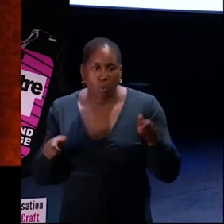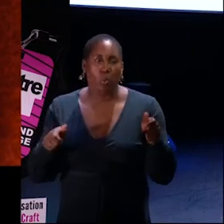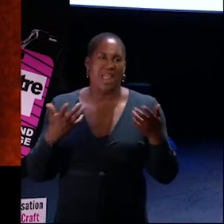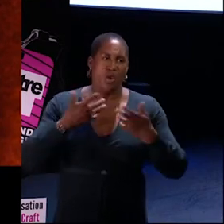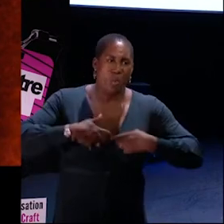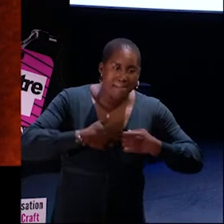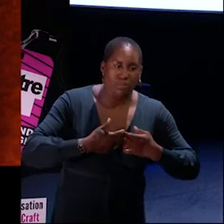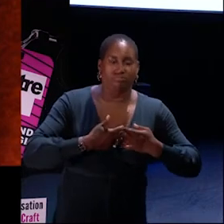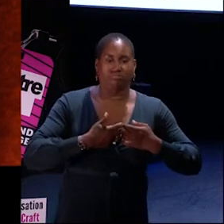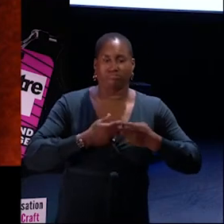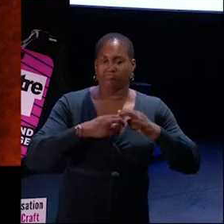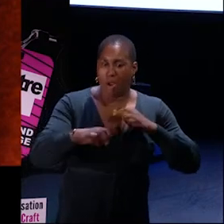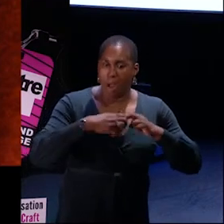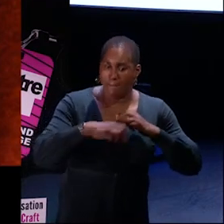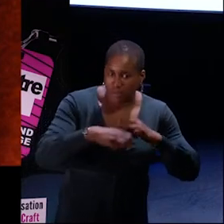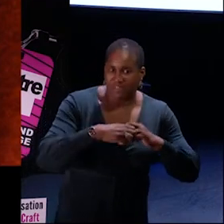transport for The Jungle Book and